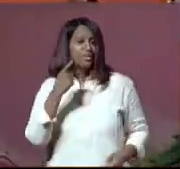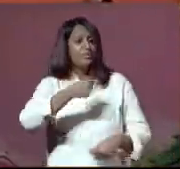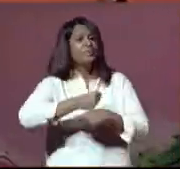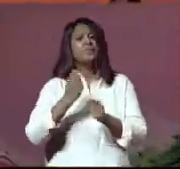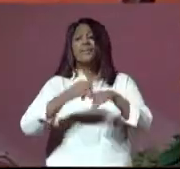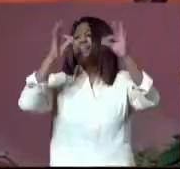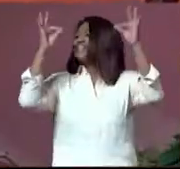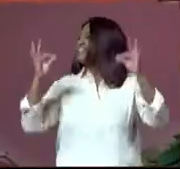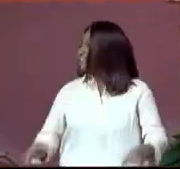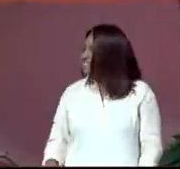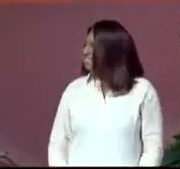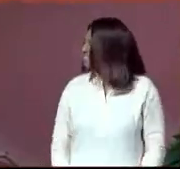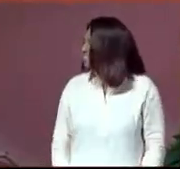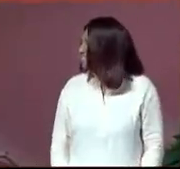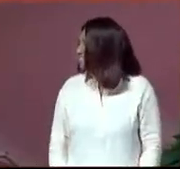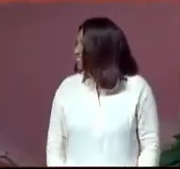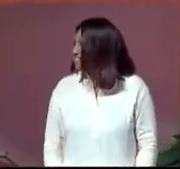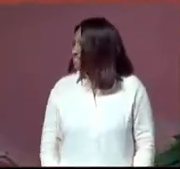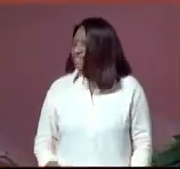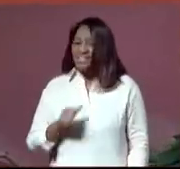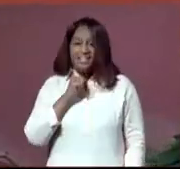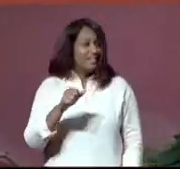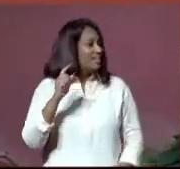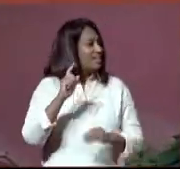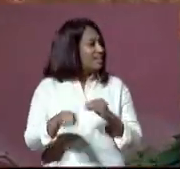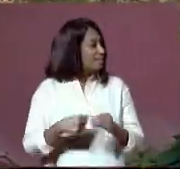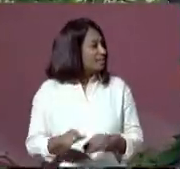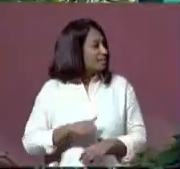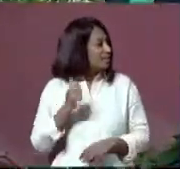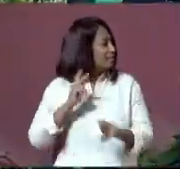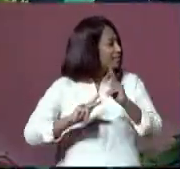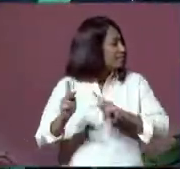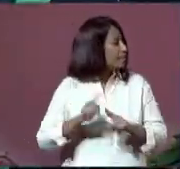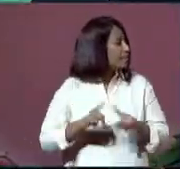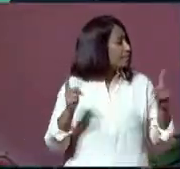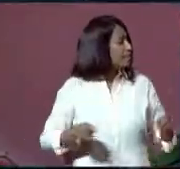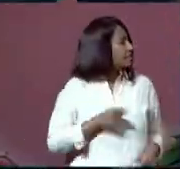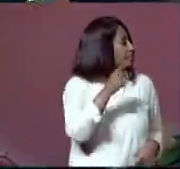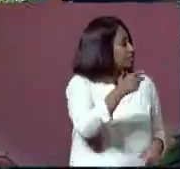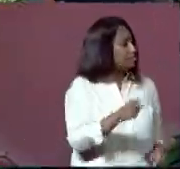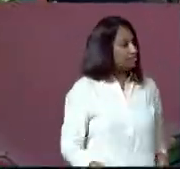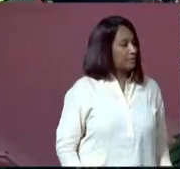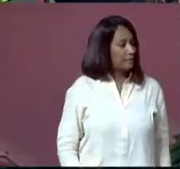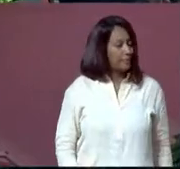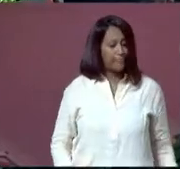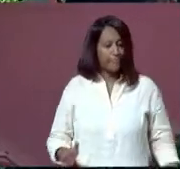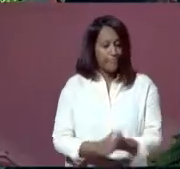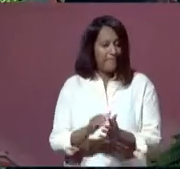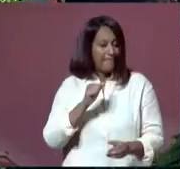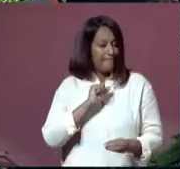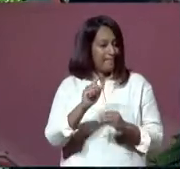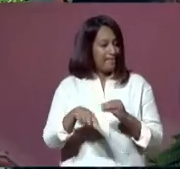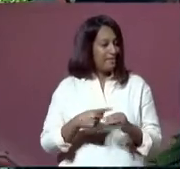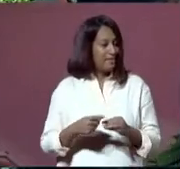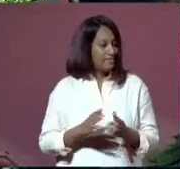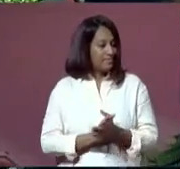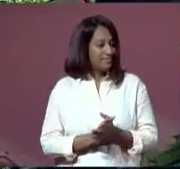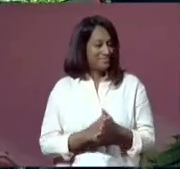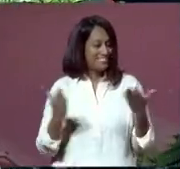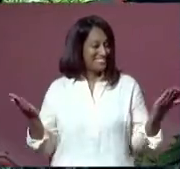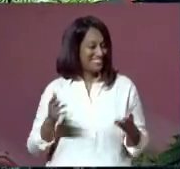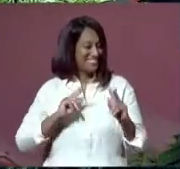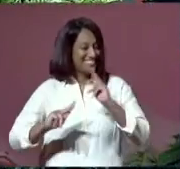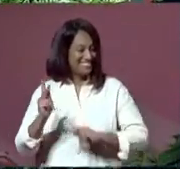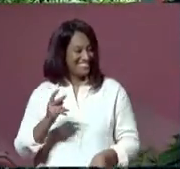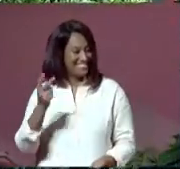no reputation. This is not about anybody in this sanctuary but you. This is not about what anybody thinks